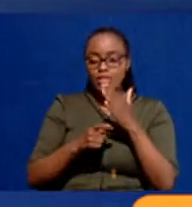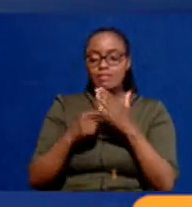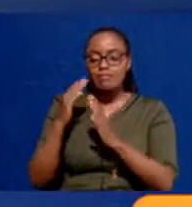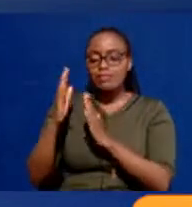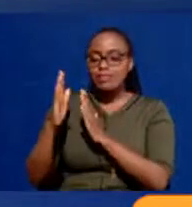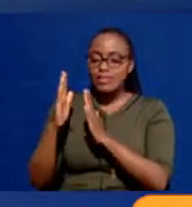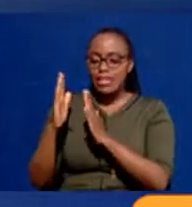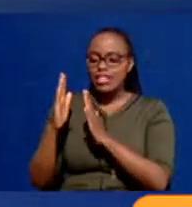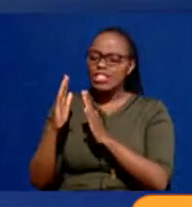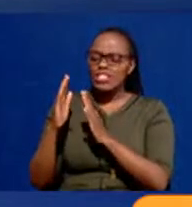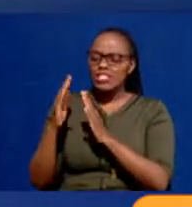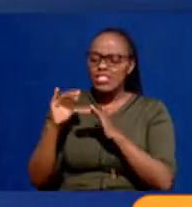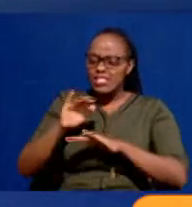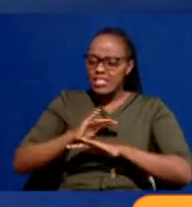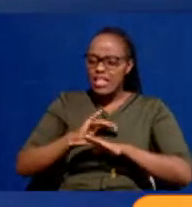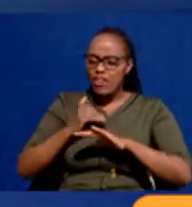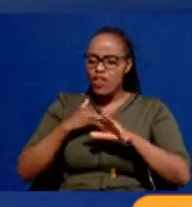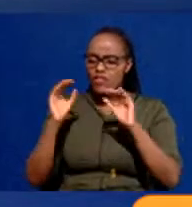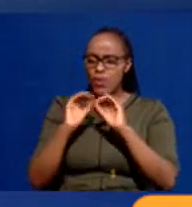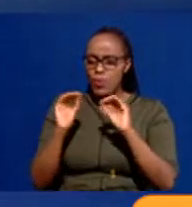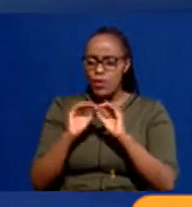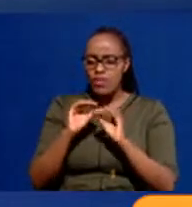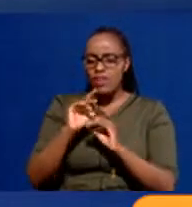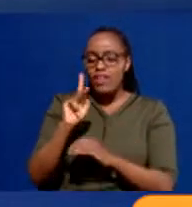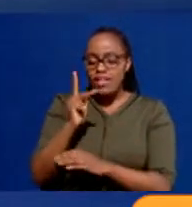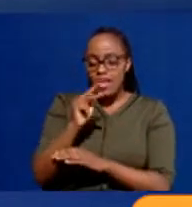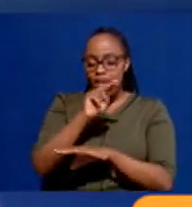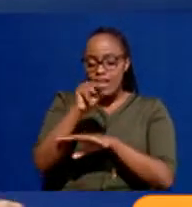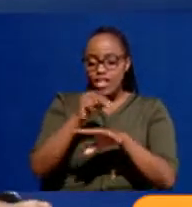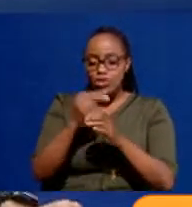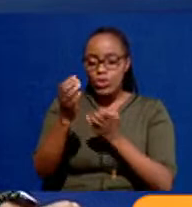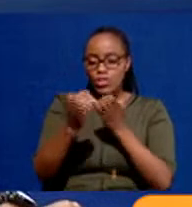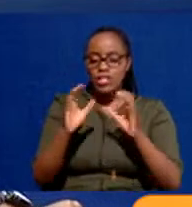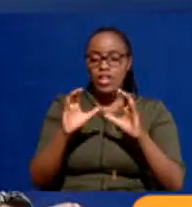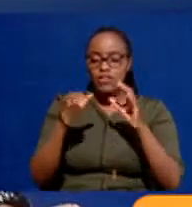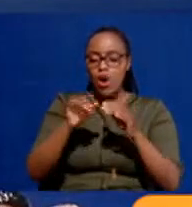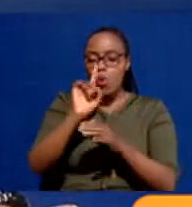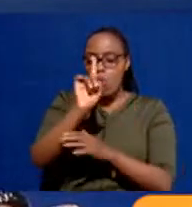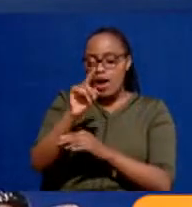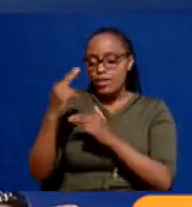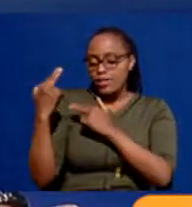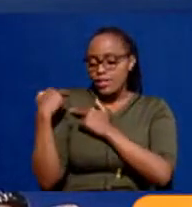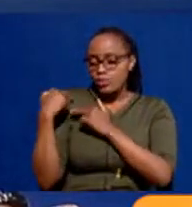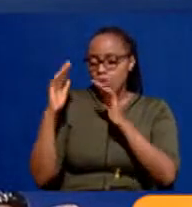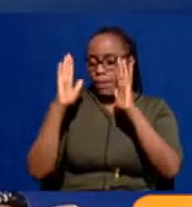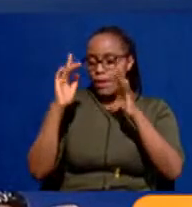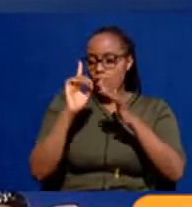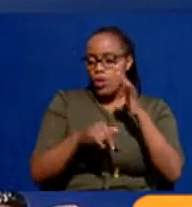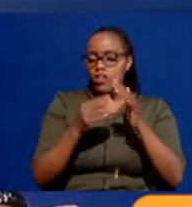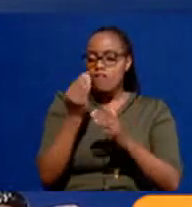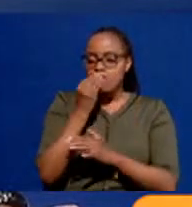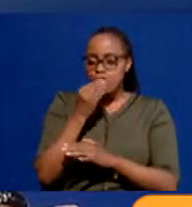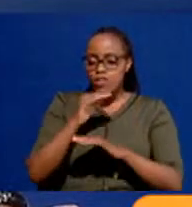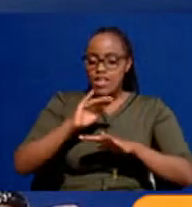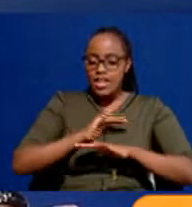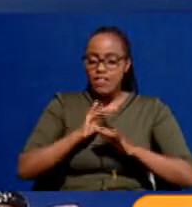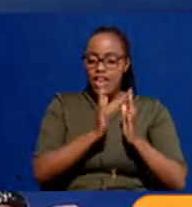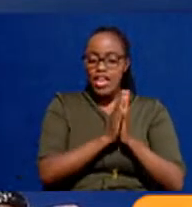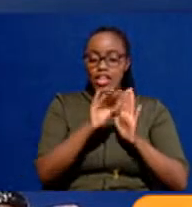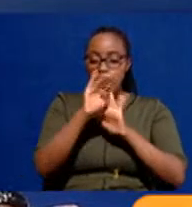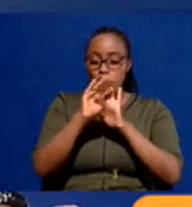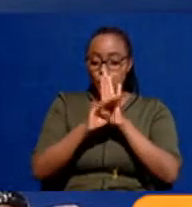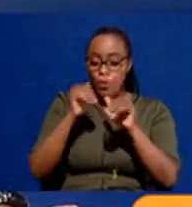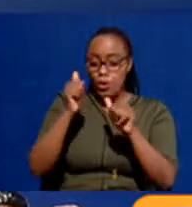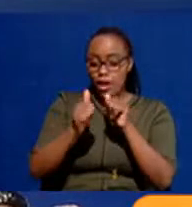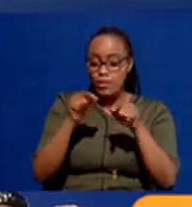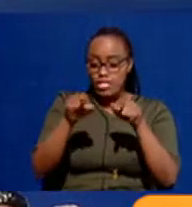insecure, unstable at a time like this. The Kenya National Trading Corporation, one of its key tasks is food stabilization. And she's been speaking about a program that